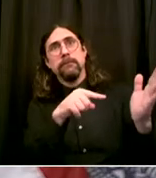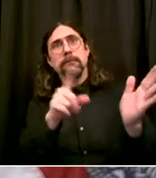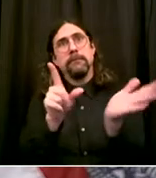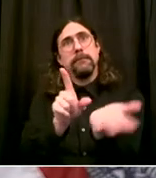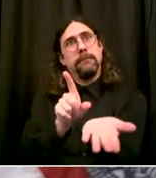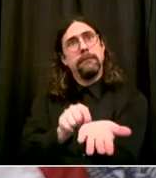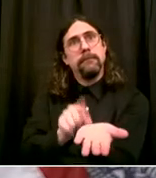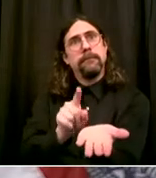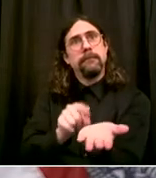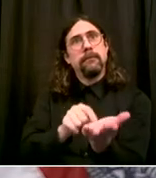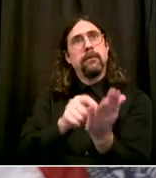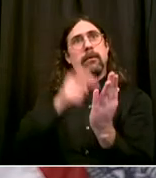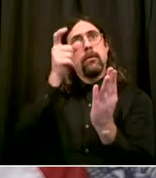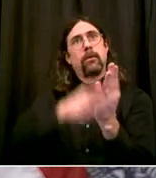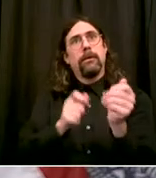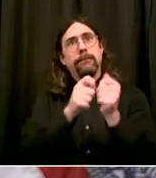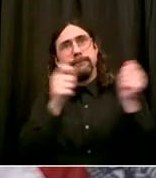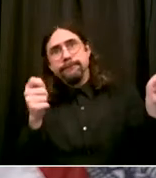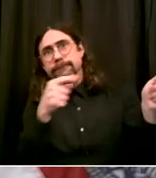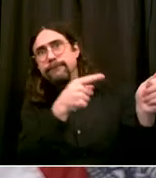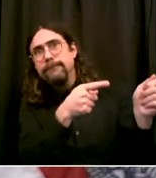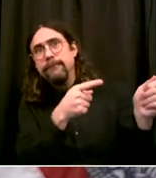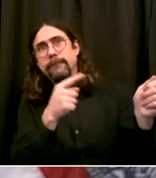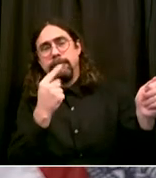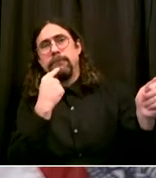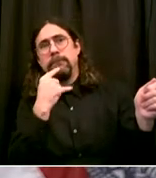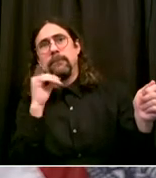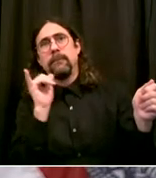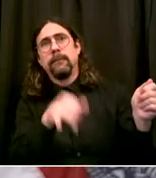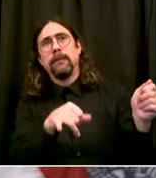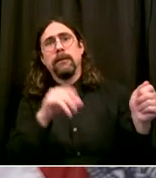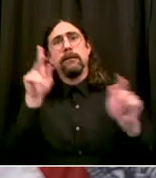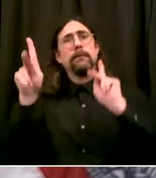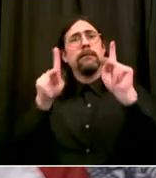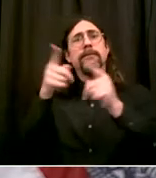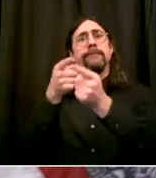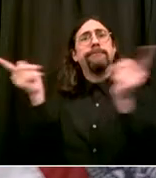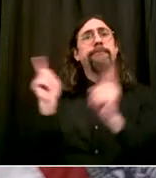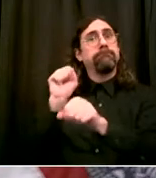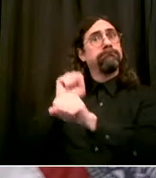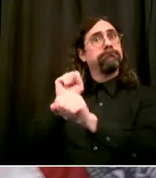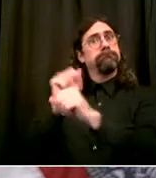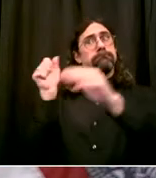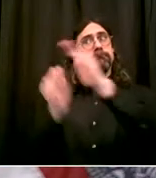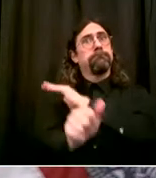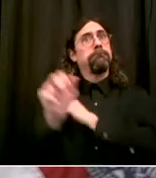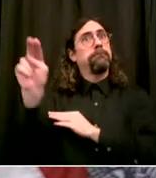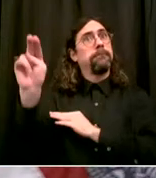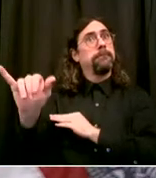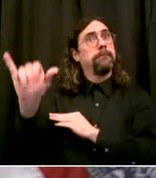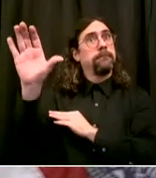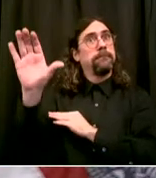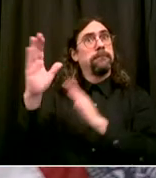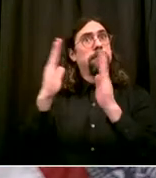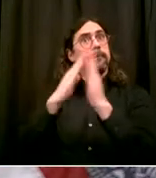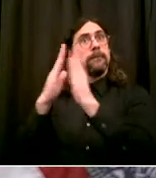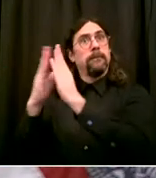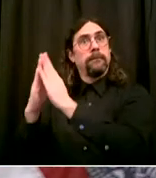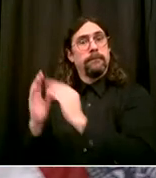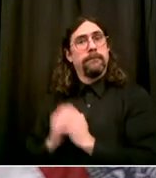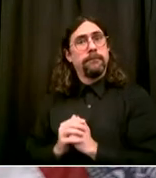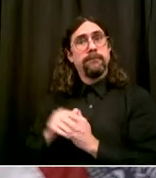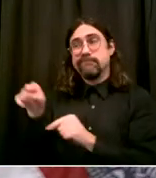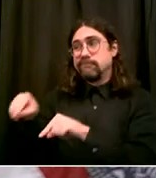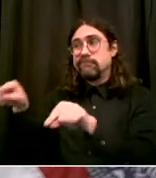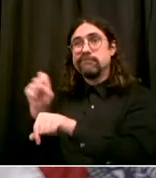Latino. And there have been, a number of complaints that folks didn't feel that they were well protected enough.